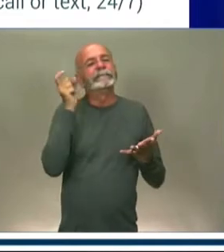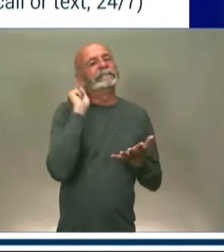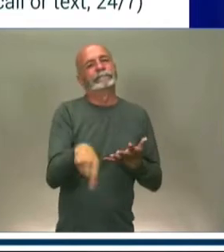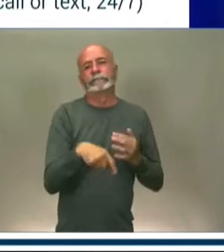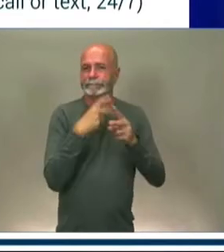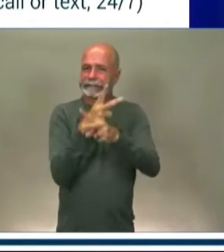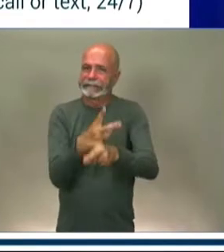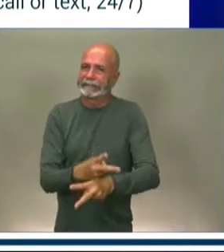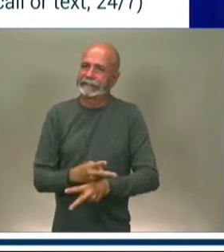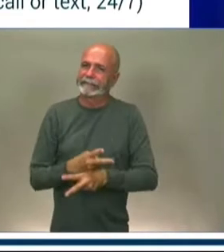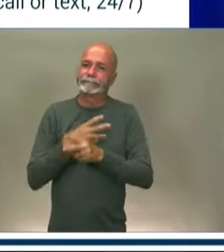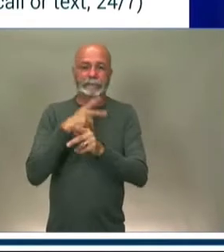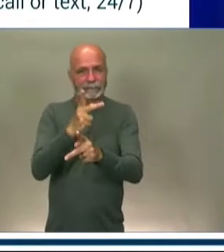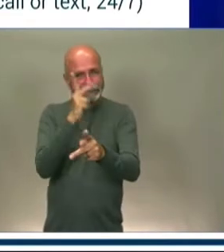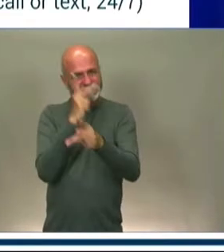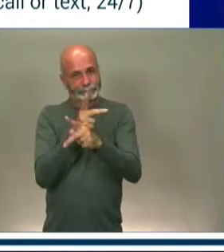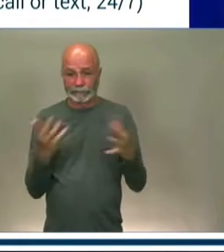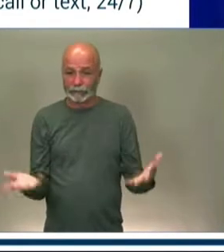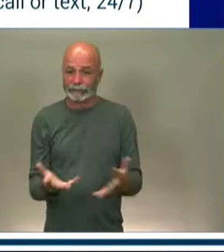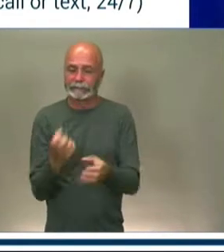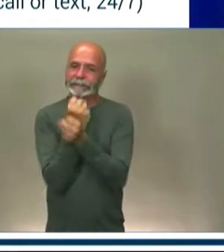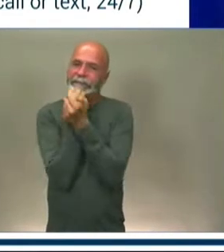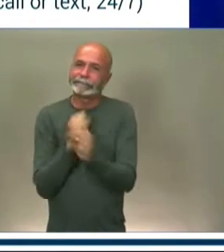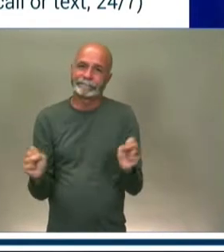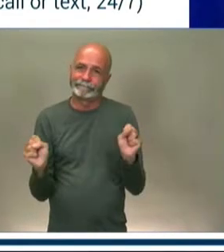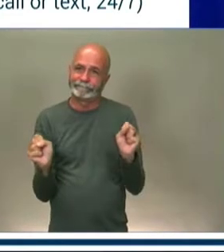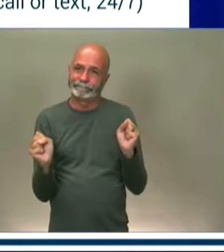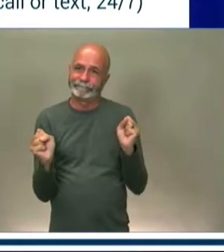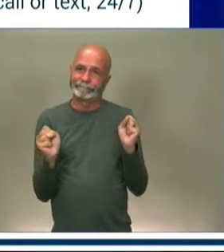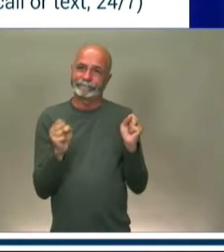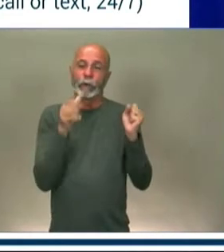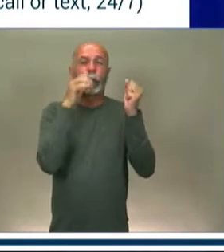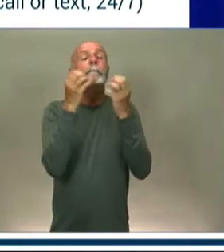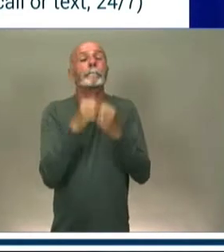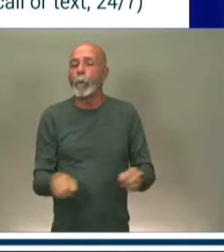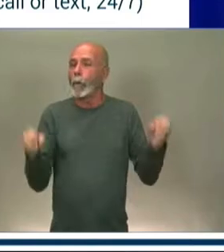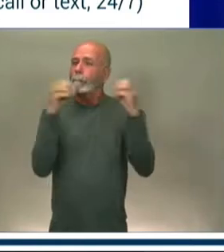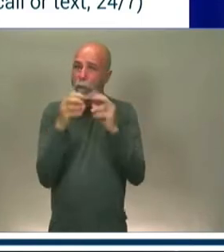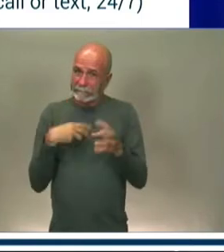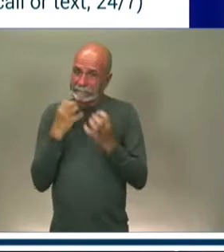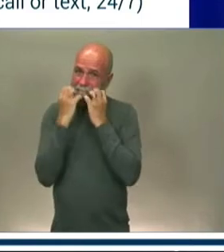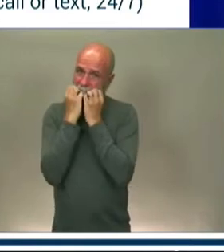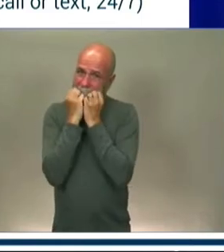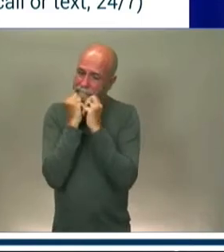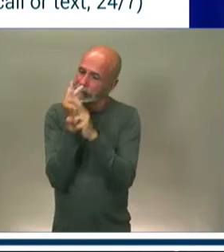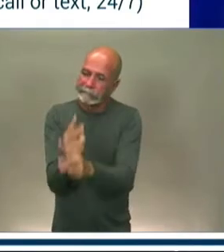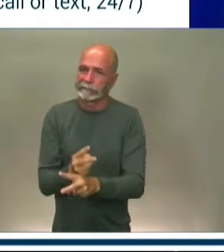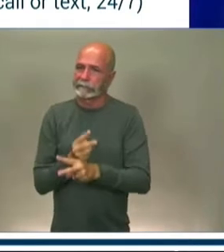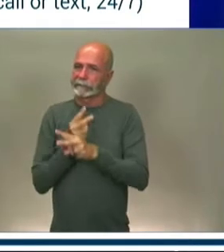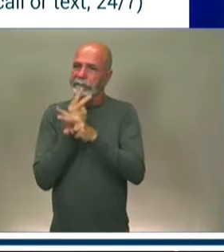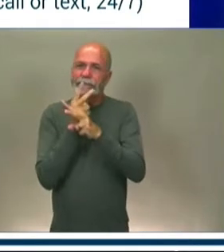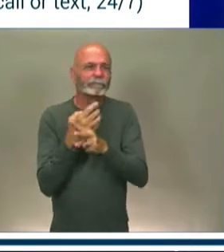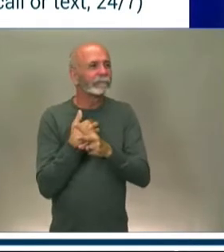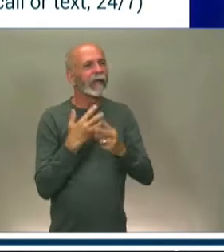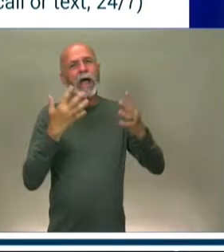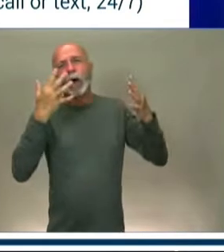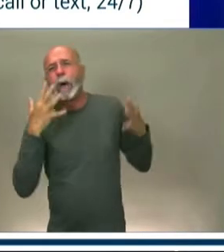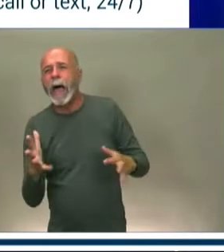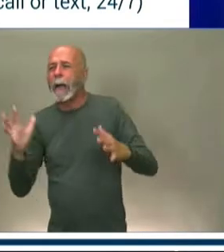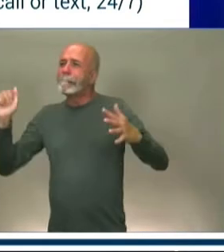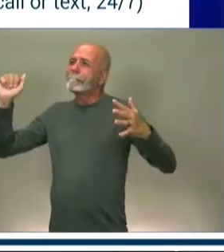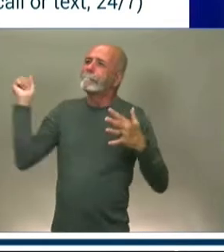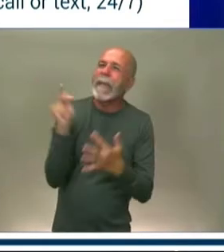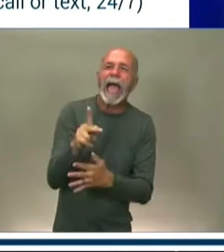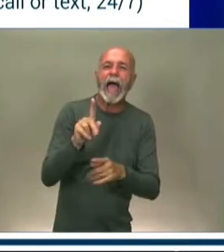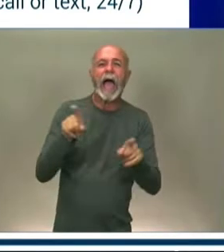safe, and we will continue to be cautious. Part of life returning to some semblance of normal means the return to